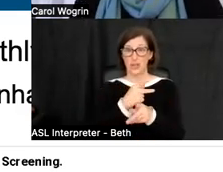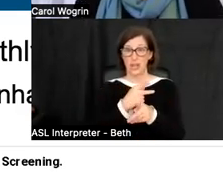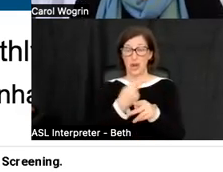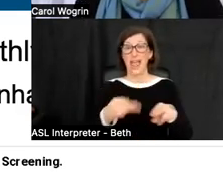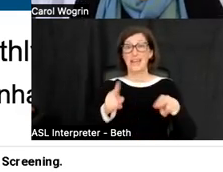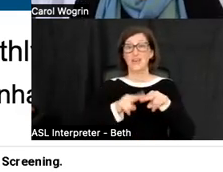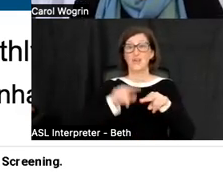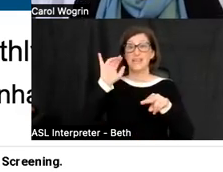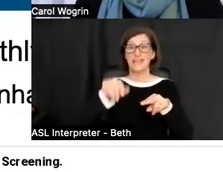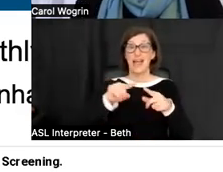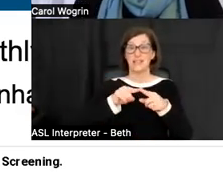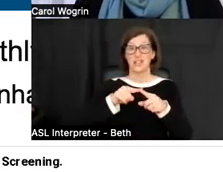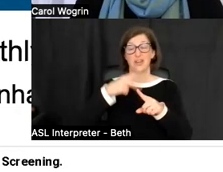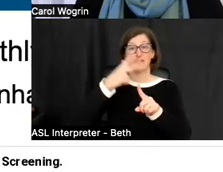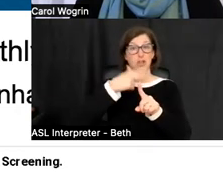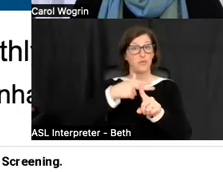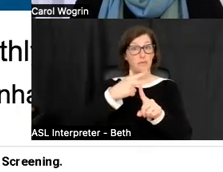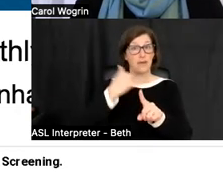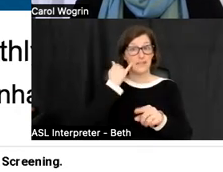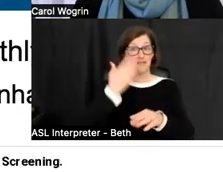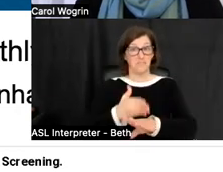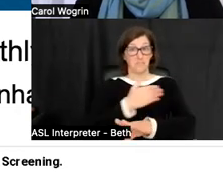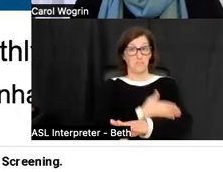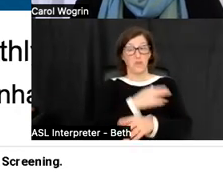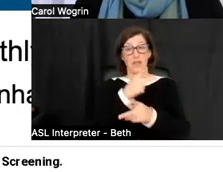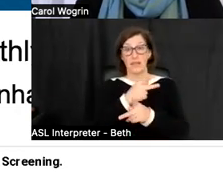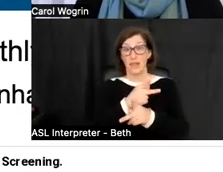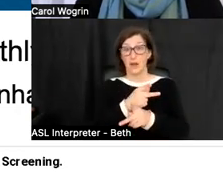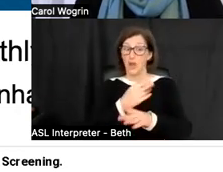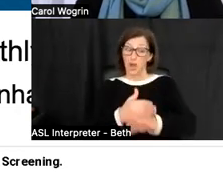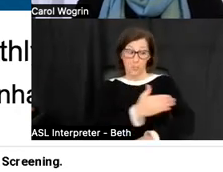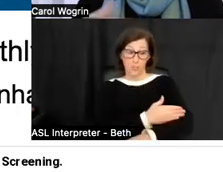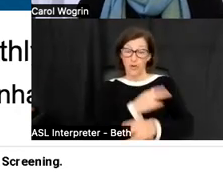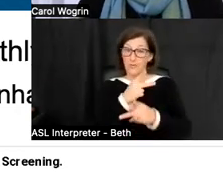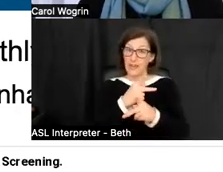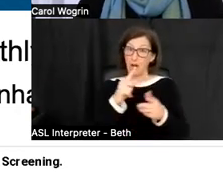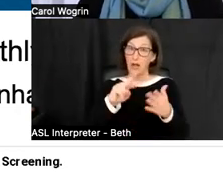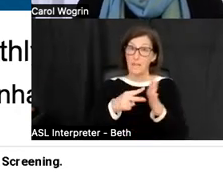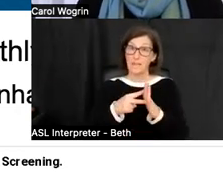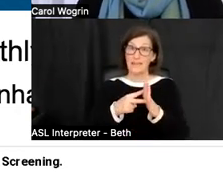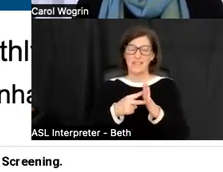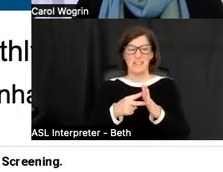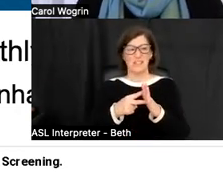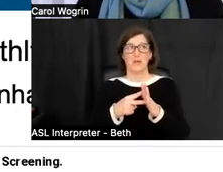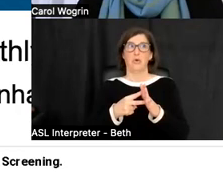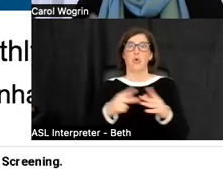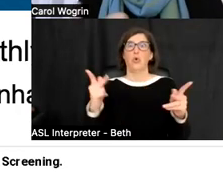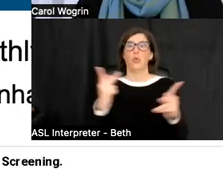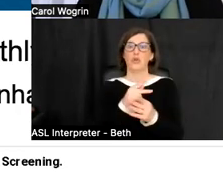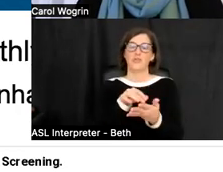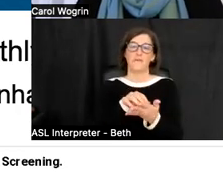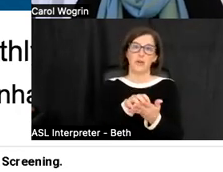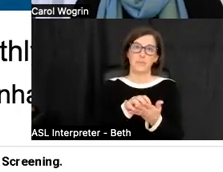that to quarterly when they're on enhanced care. People are on enhanced care if they have increased vulnerability, whether this is due to